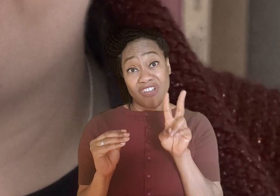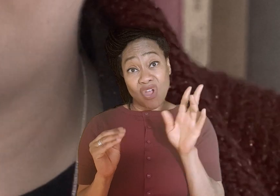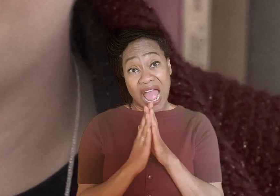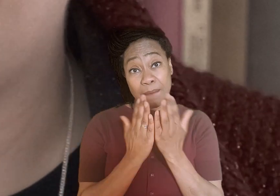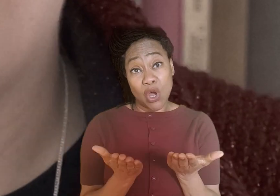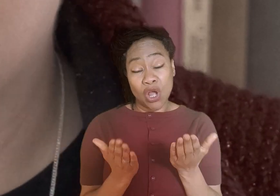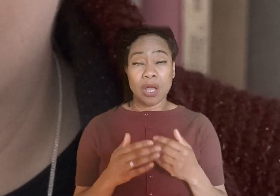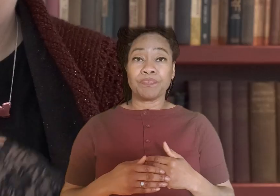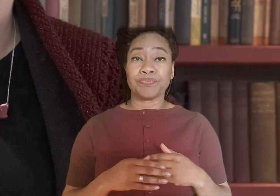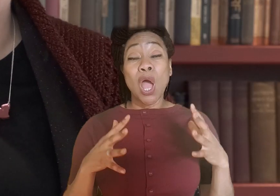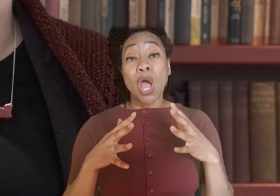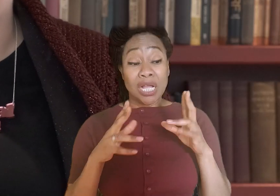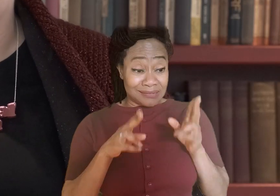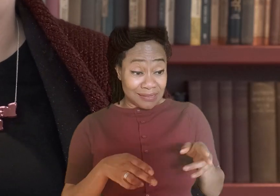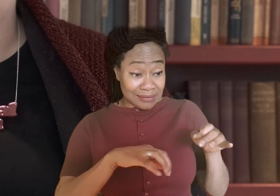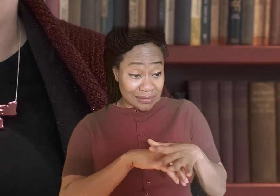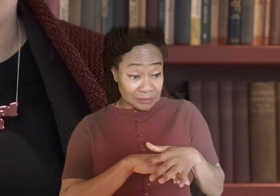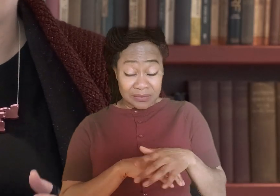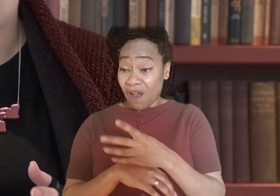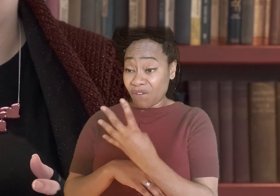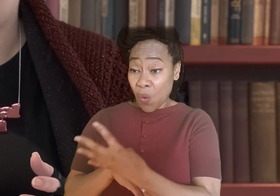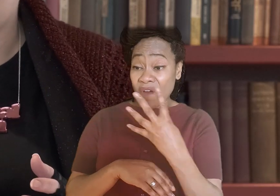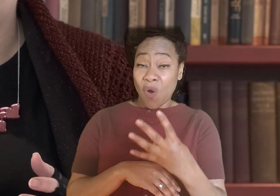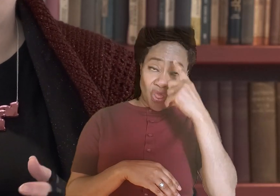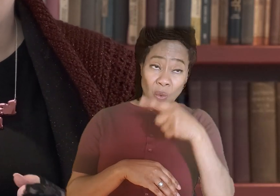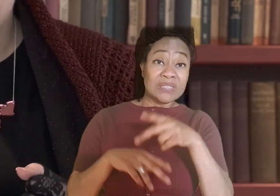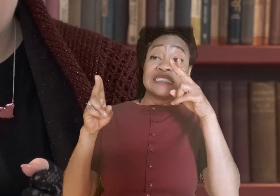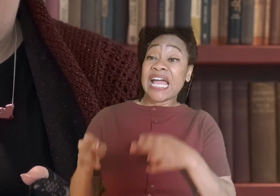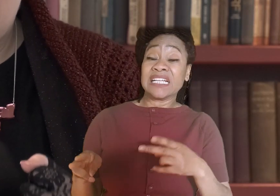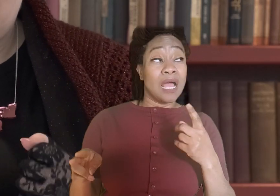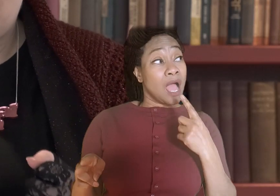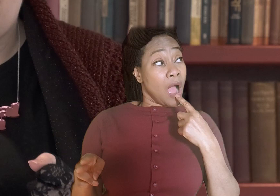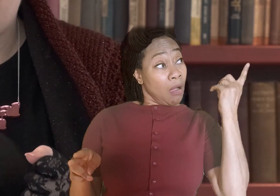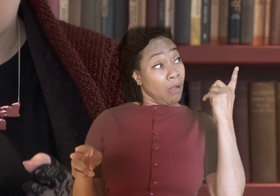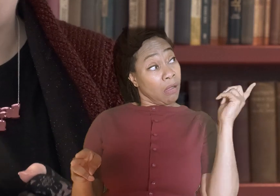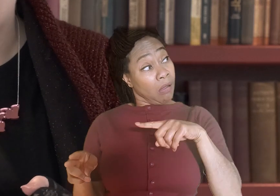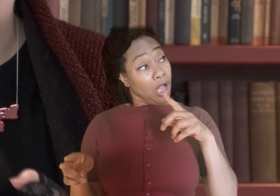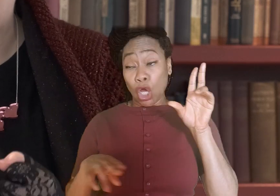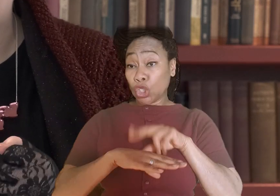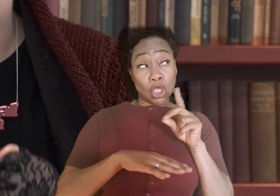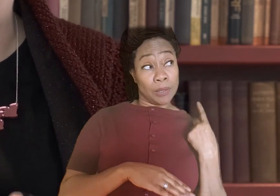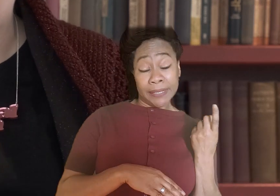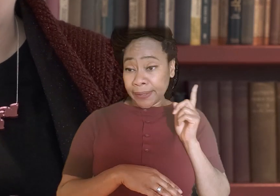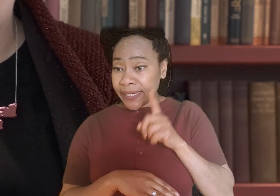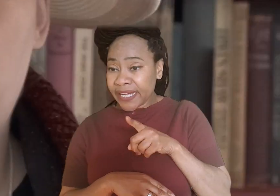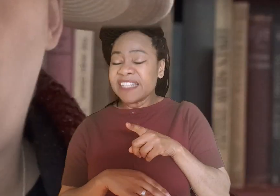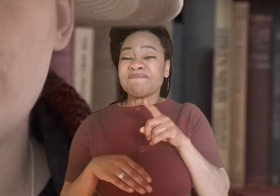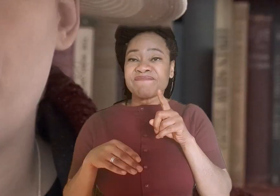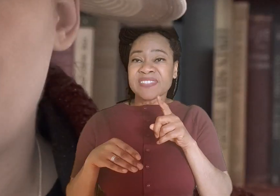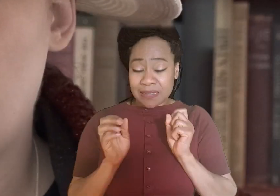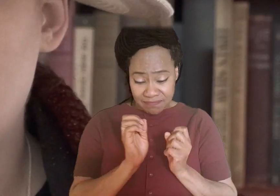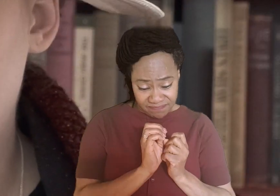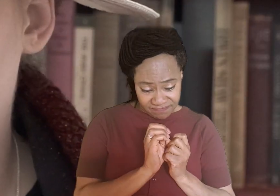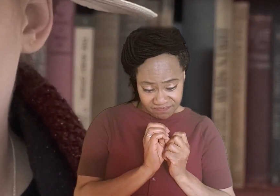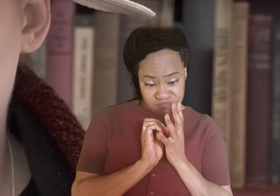widow, 44, was taken for dead. I was called to her. It was a case of suffocation of retained seed. Because